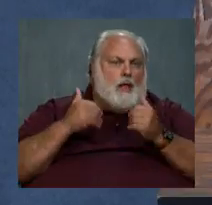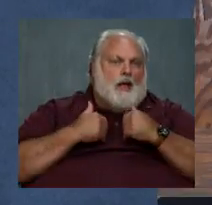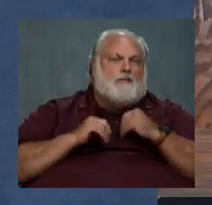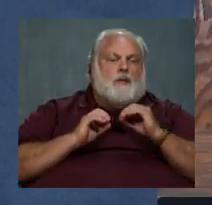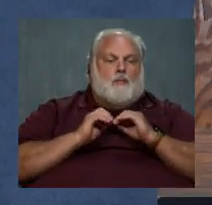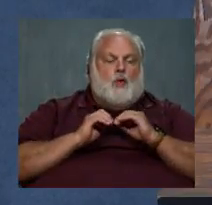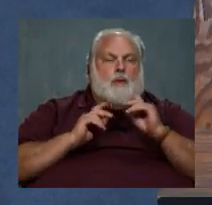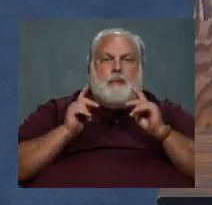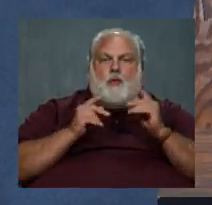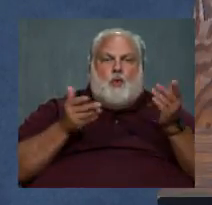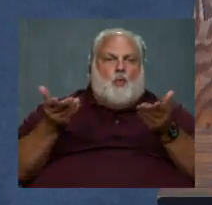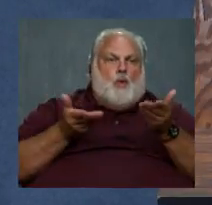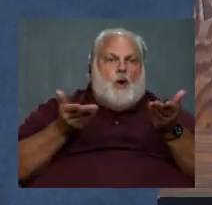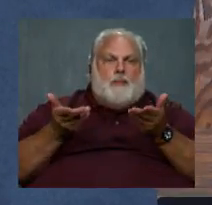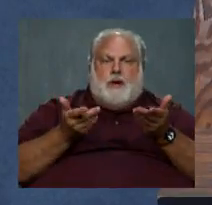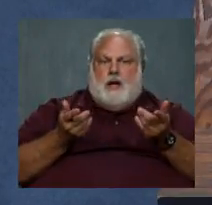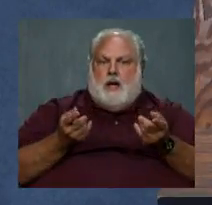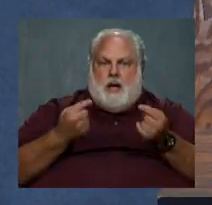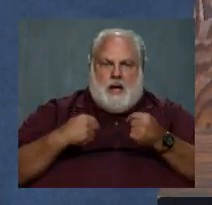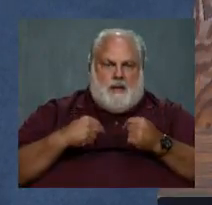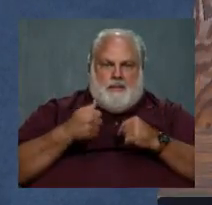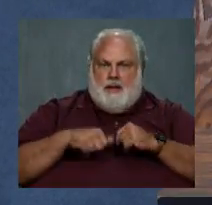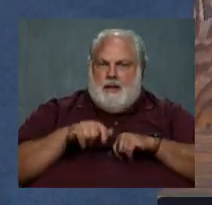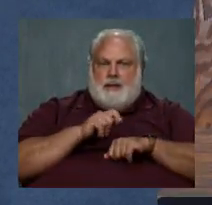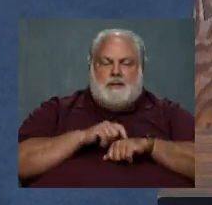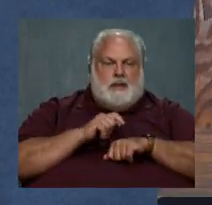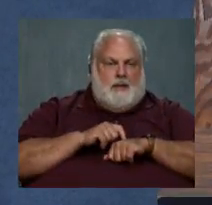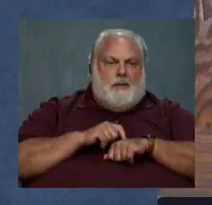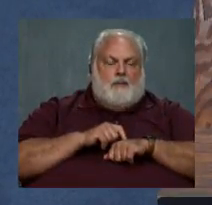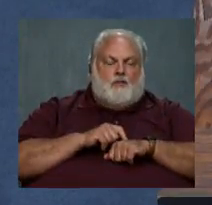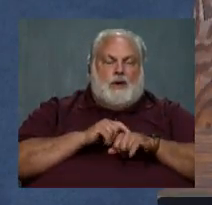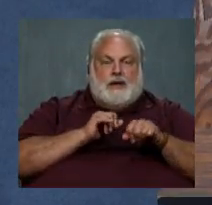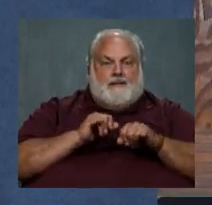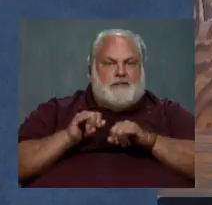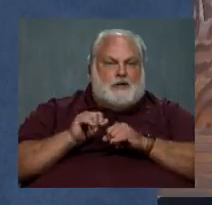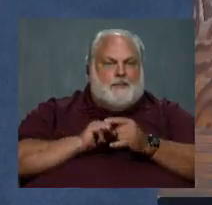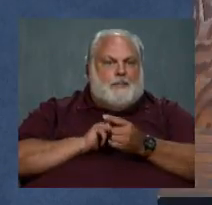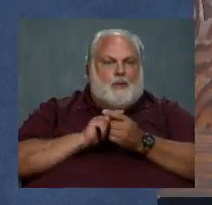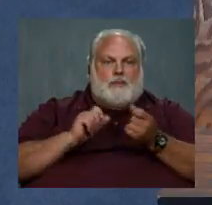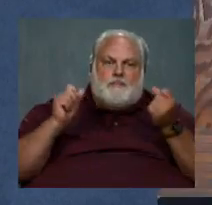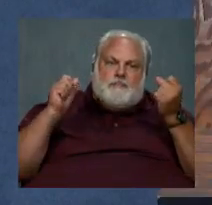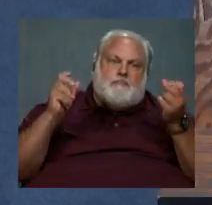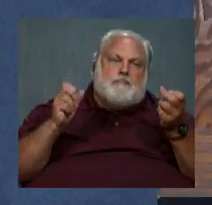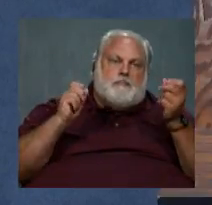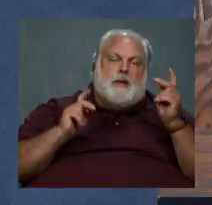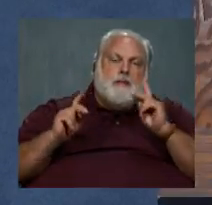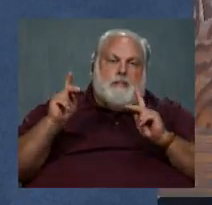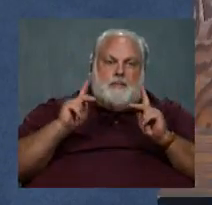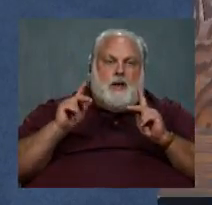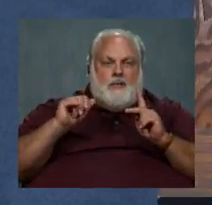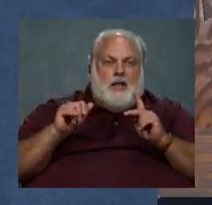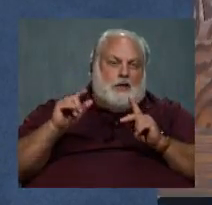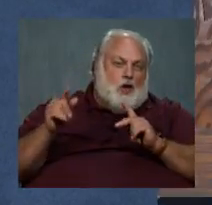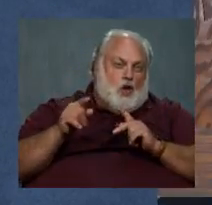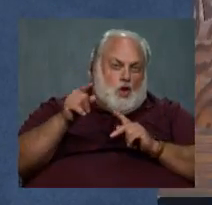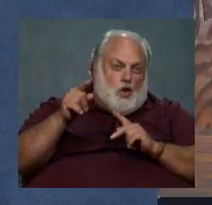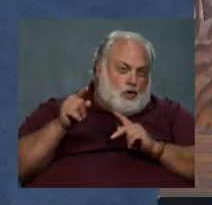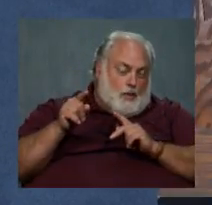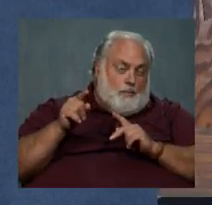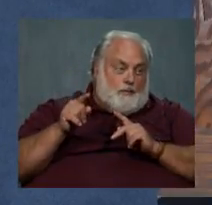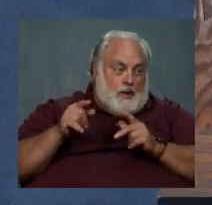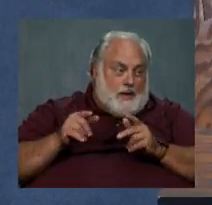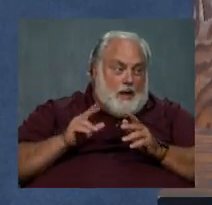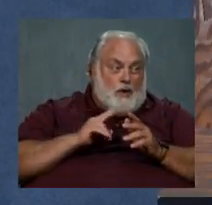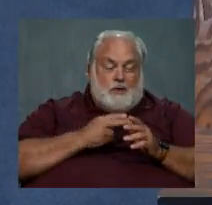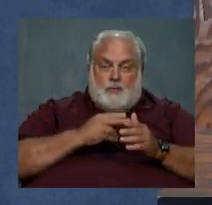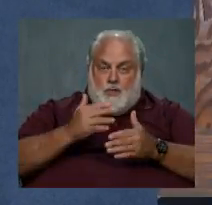meetings. People are welcome to come, and we are individually meeting with a lot of people. So ultimately, that is our long-term goal. If y'all allow us